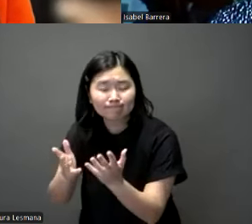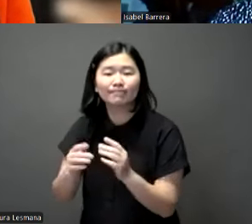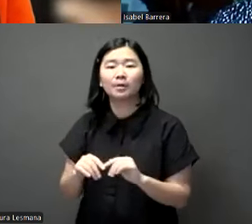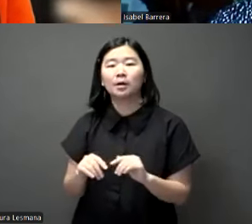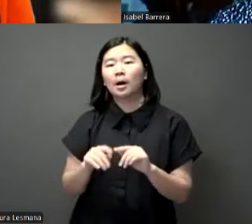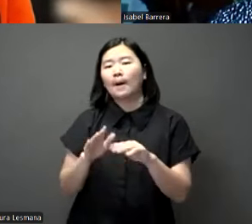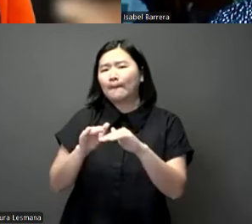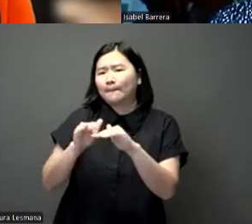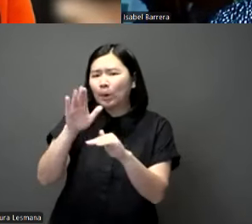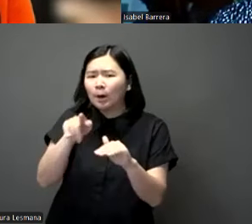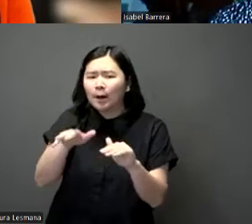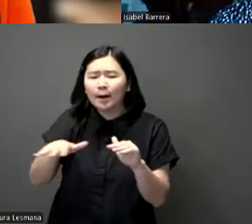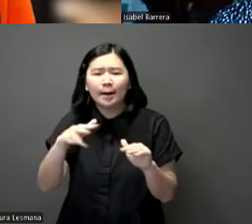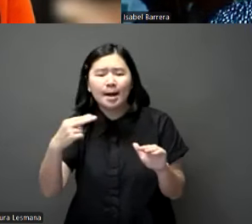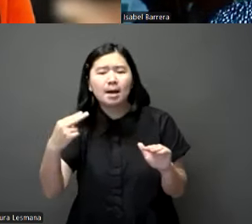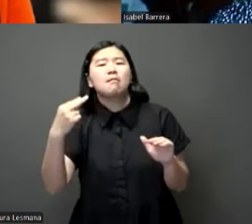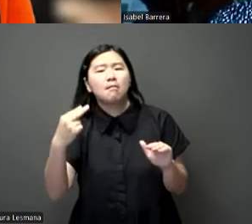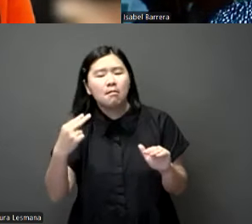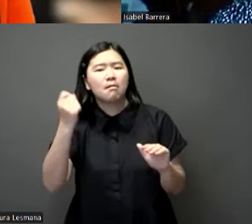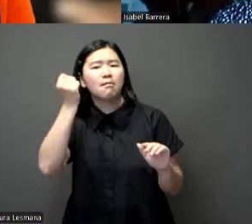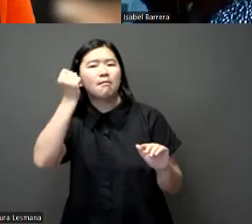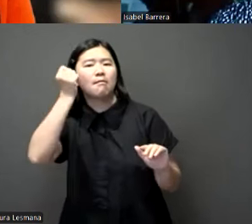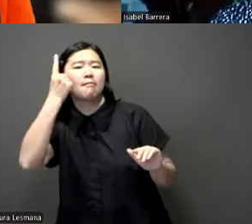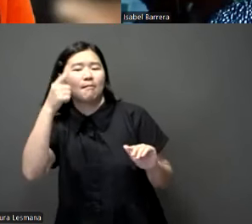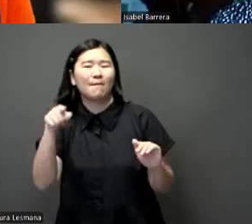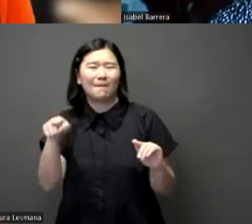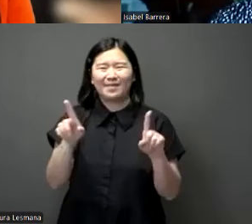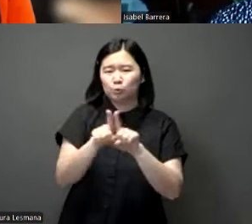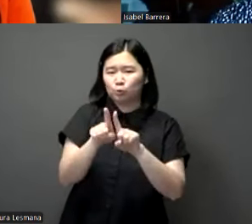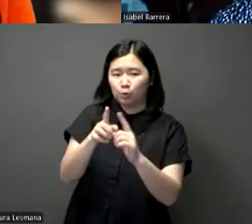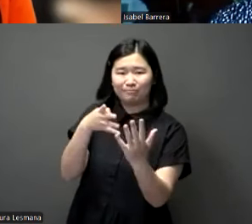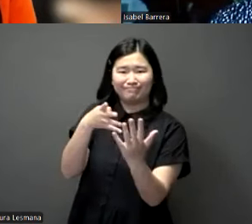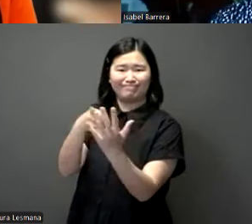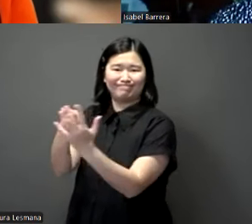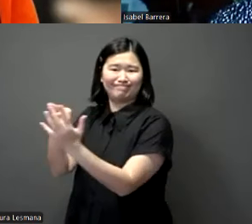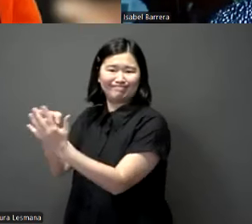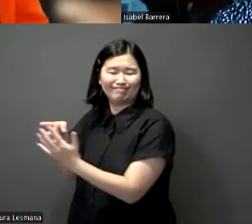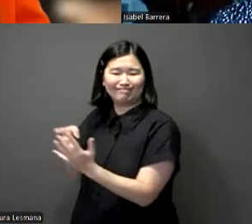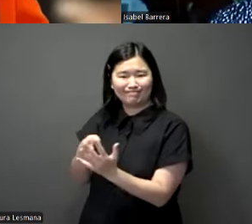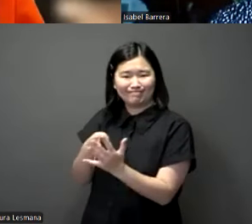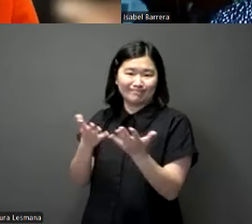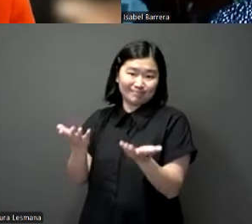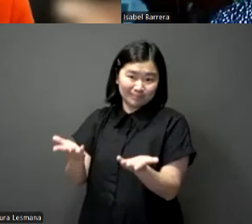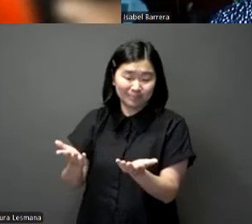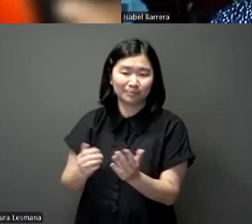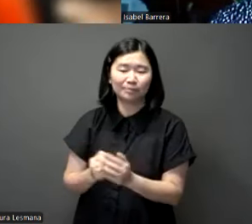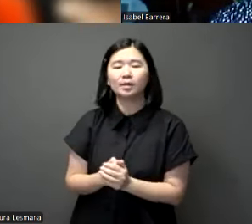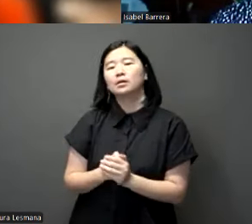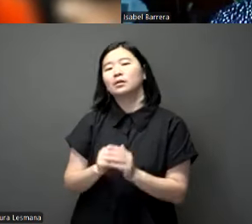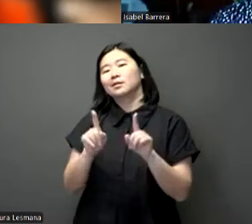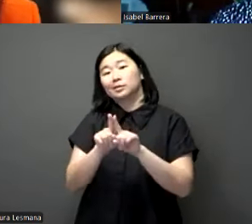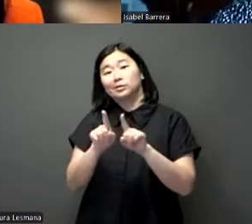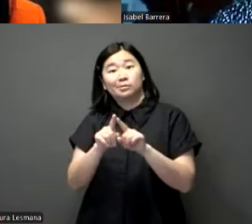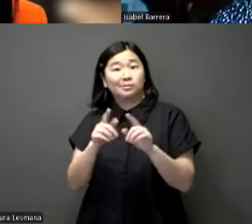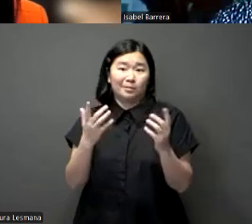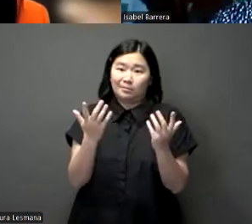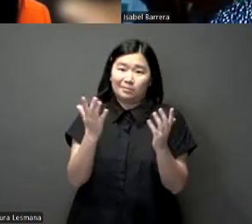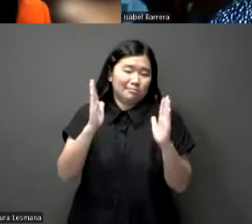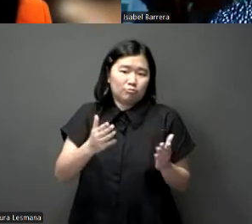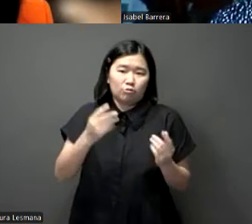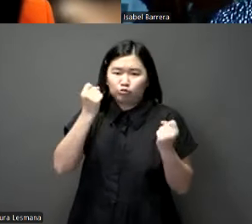screening, education, understanding what is the importance of treating and following up with the